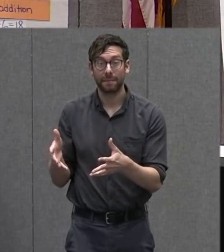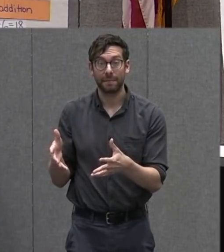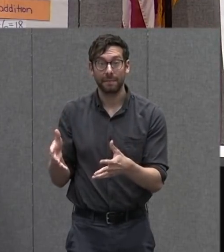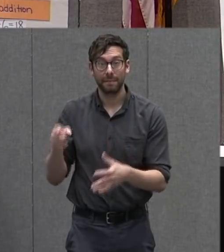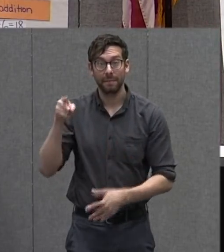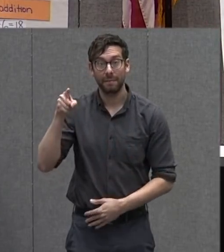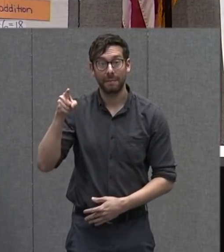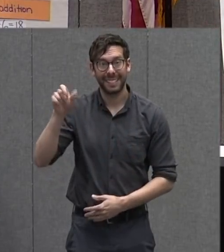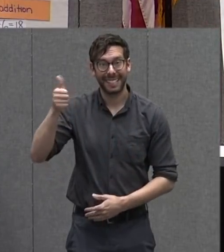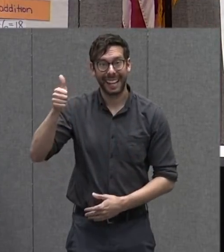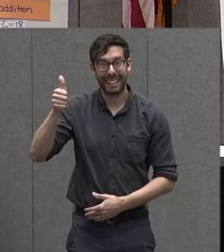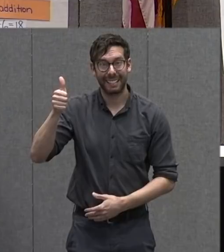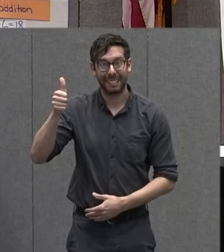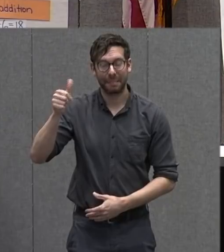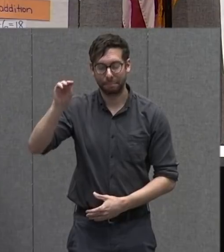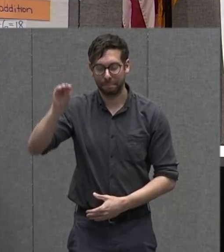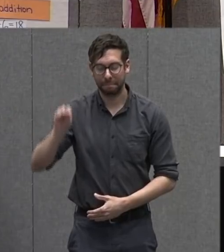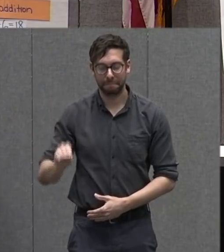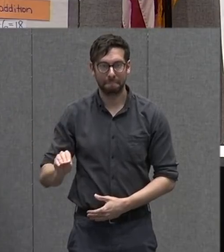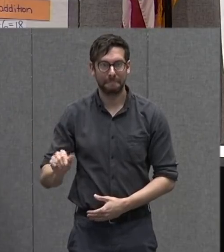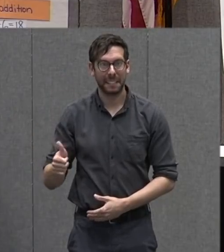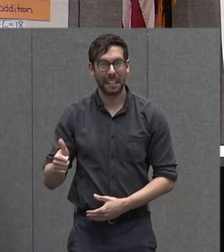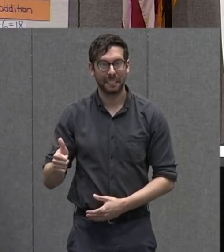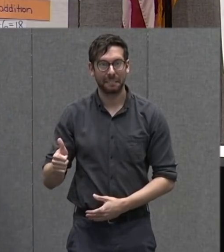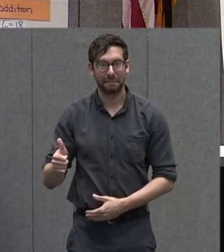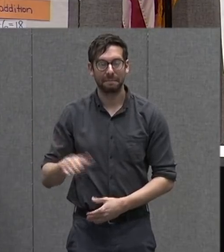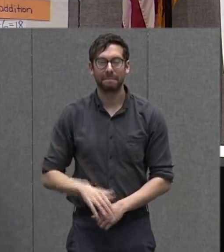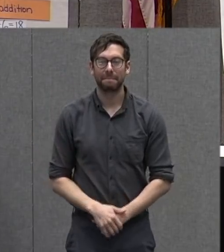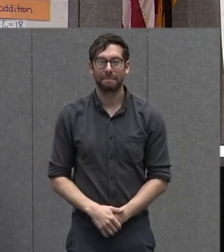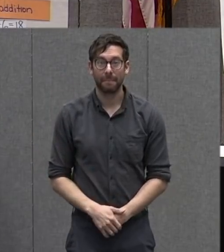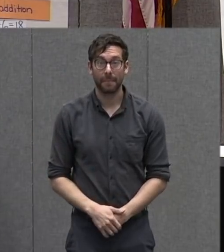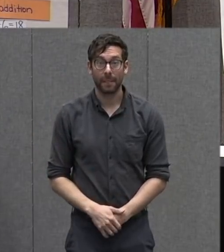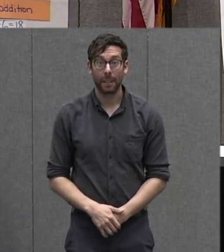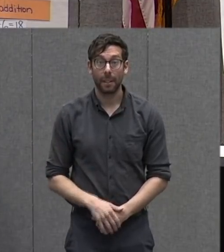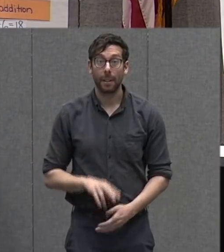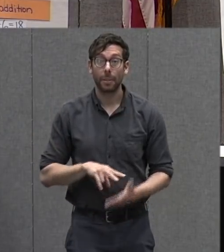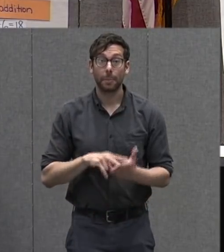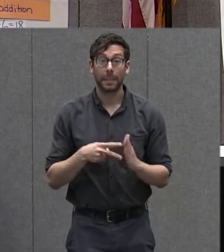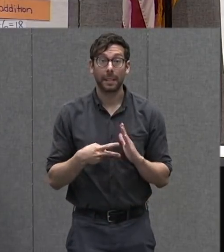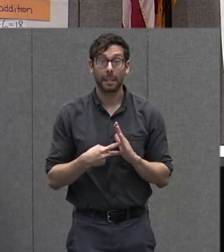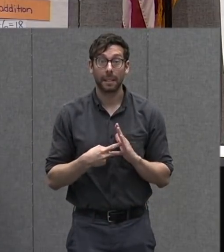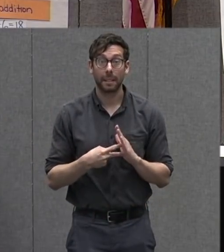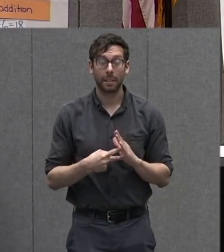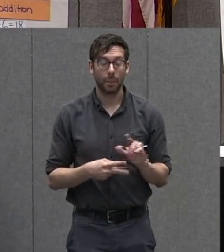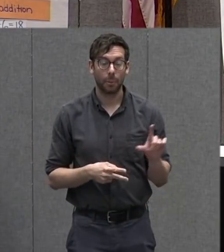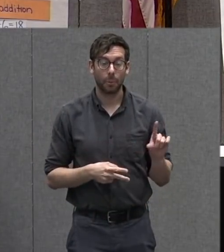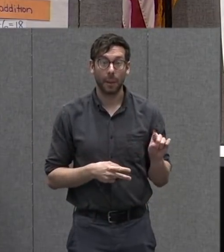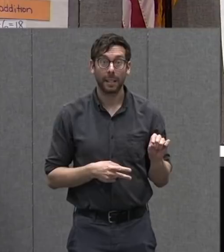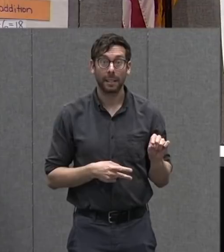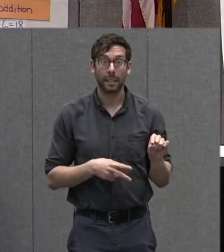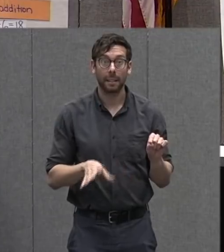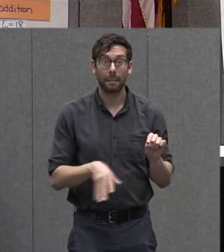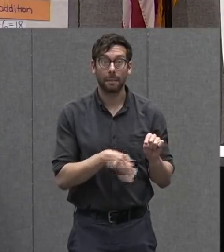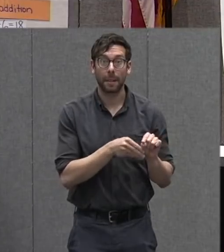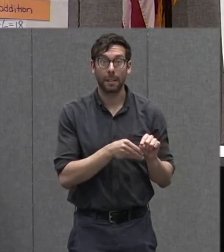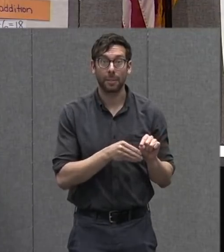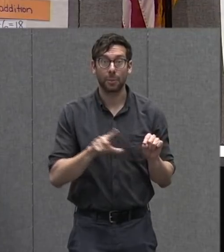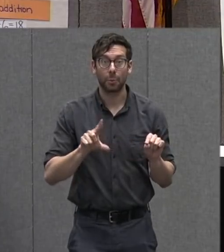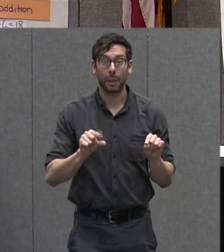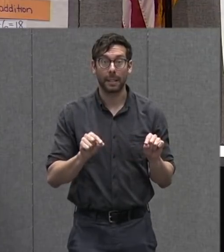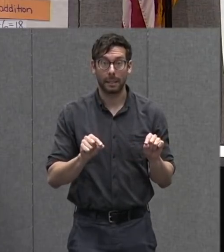our 10 in the middle. So we end up with 20 plus 20 gives